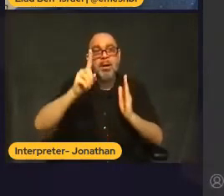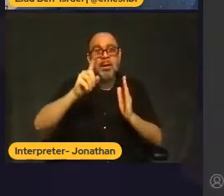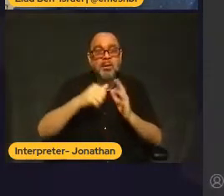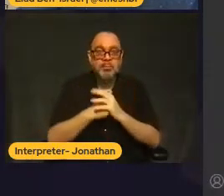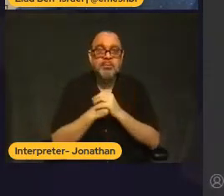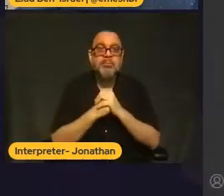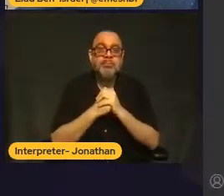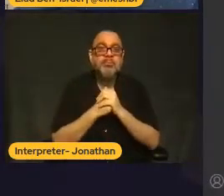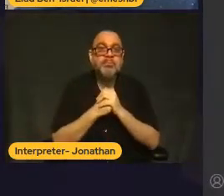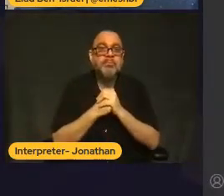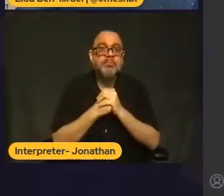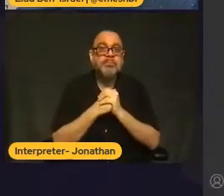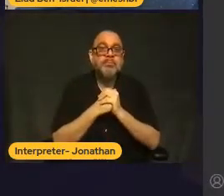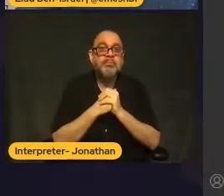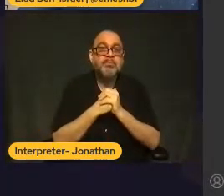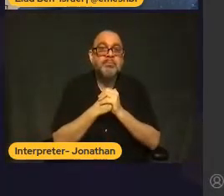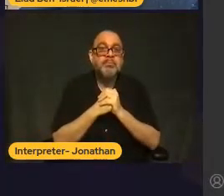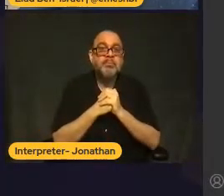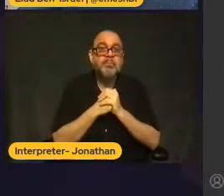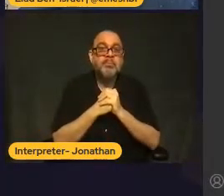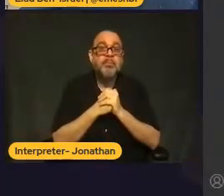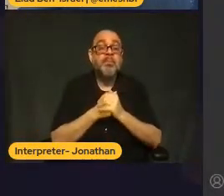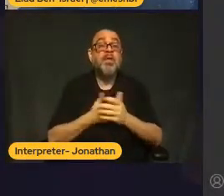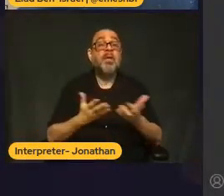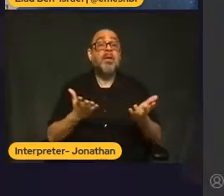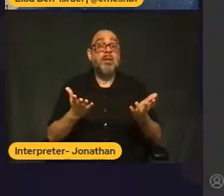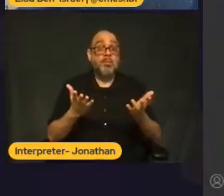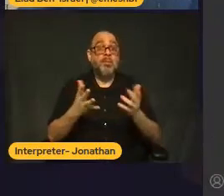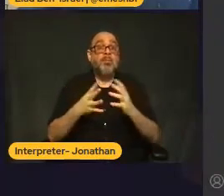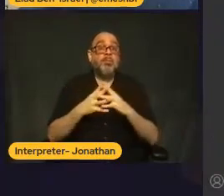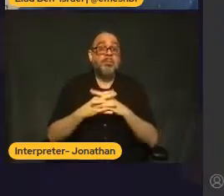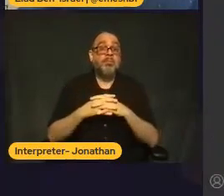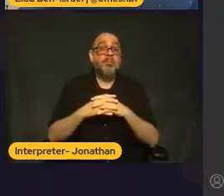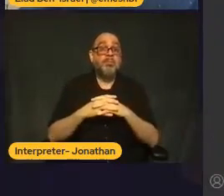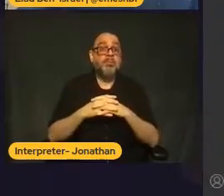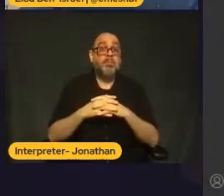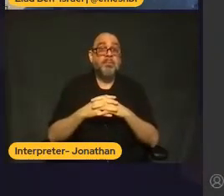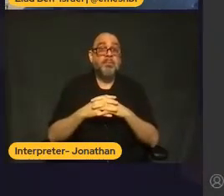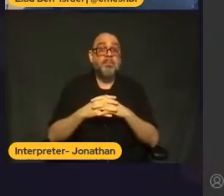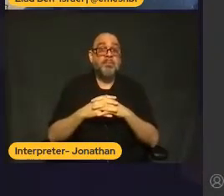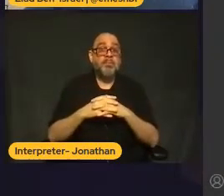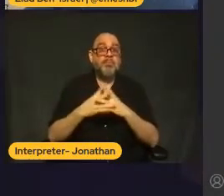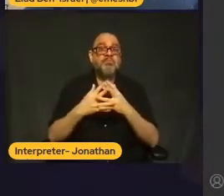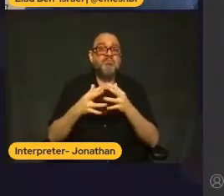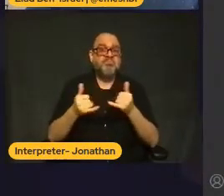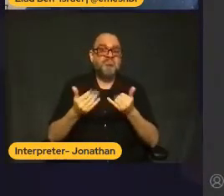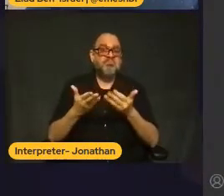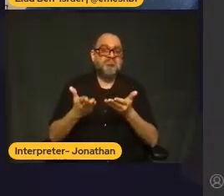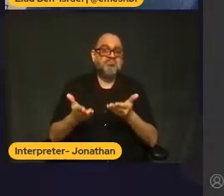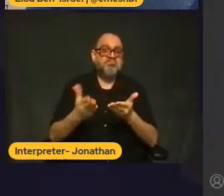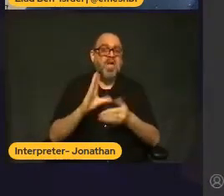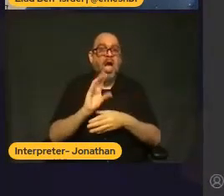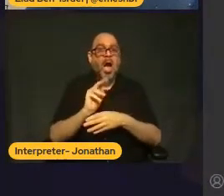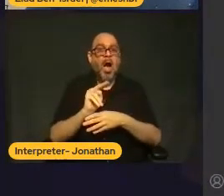Okay, so now I'm going to need something like const attributes, and this is, I think,